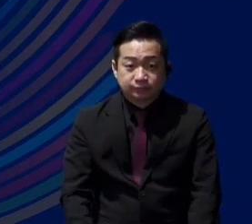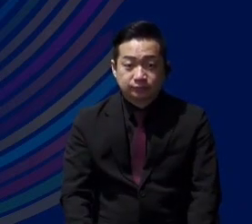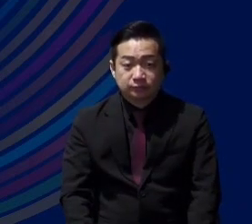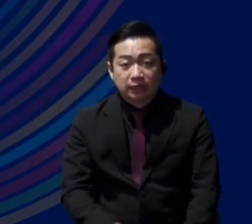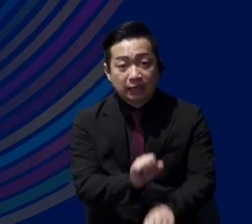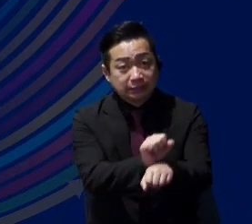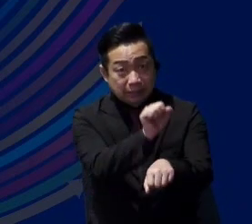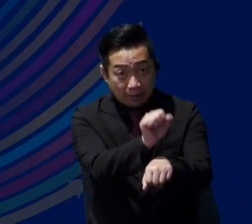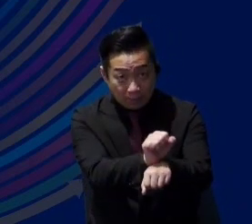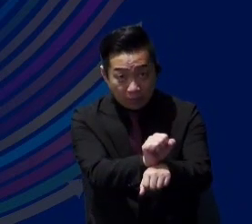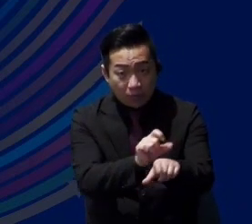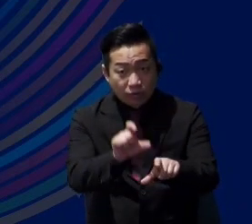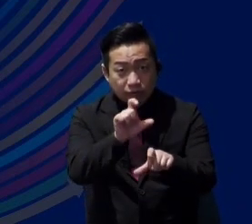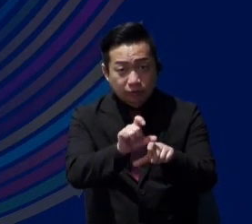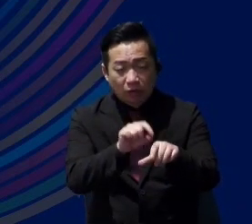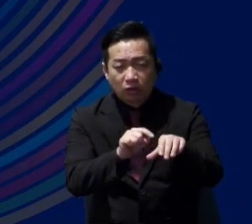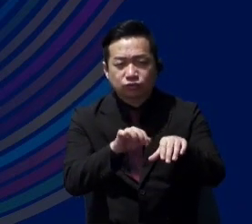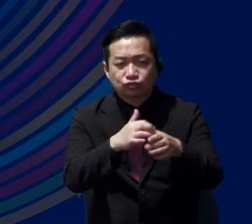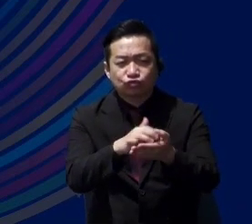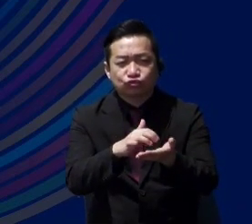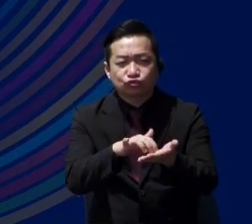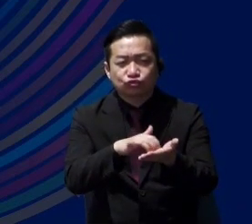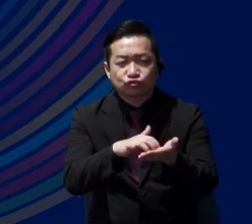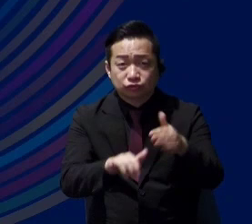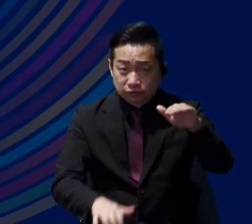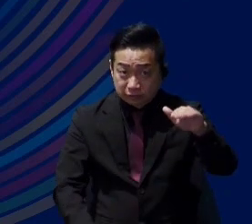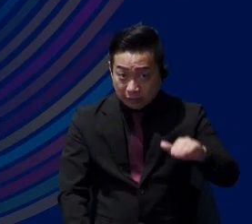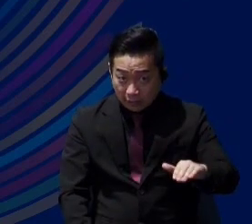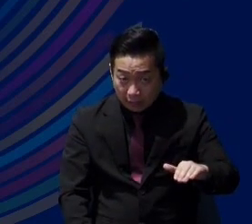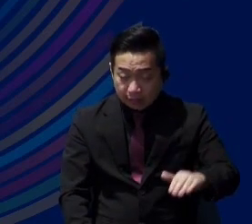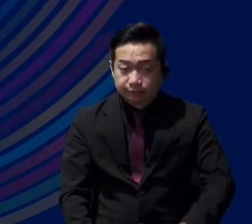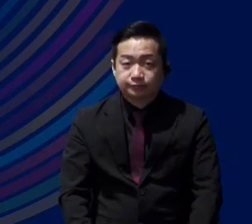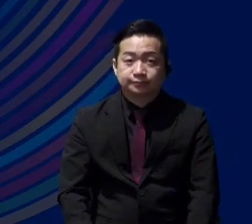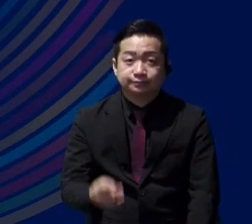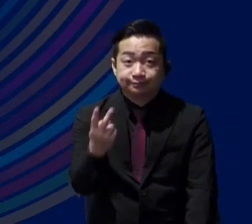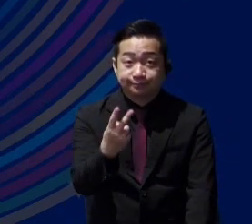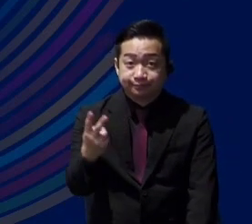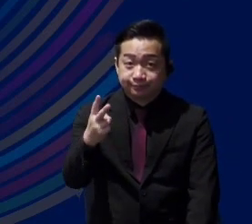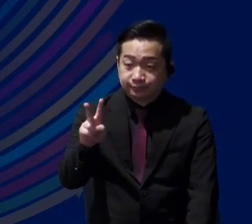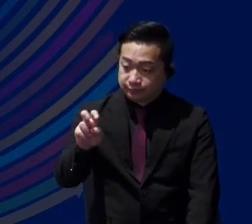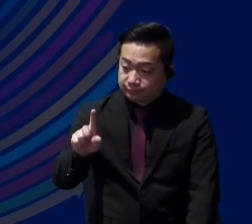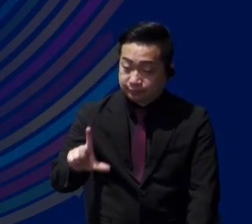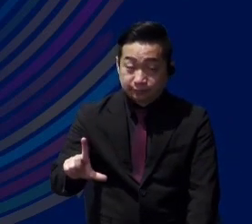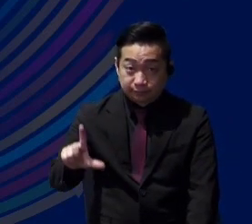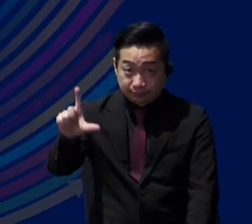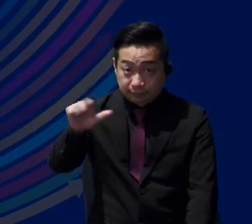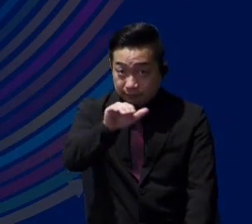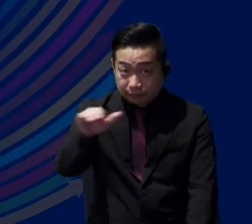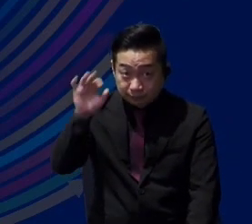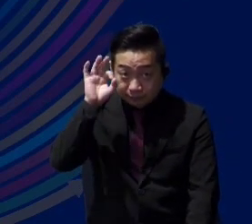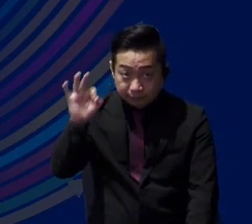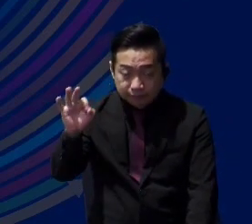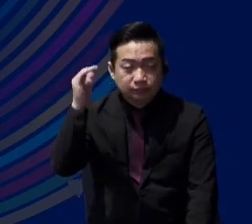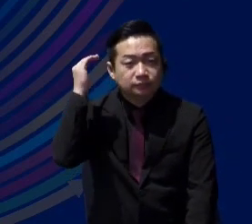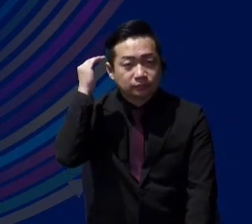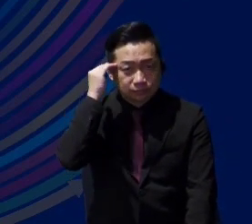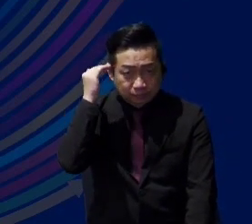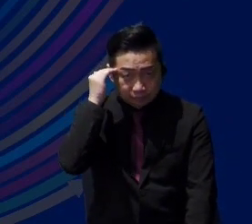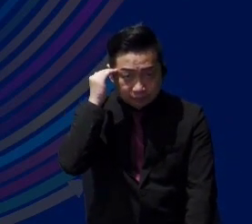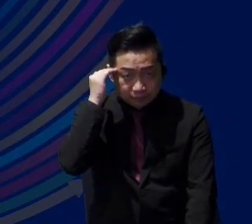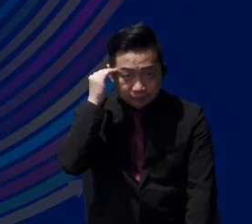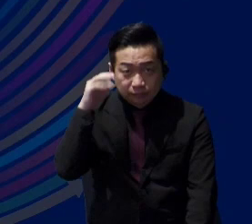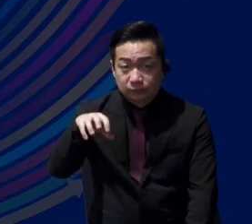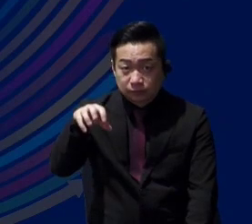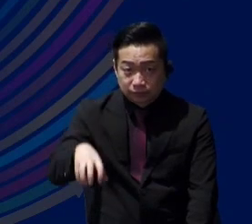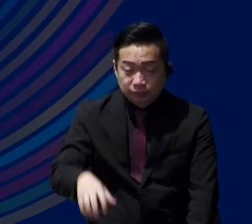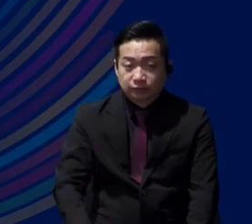2021, you were bad. Bad means that you had a lot of deaths in comparison